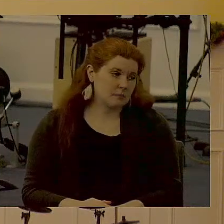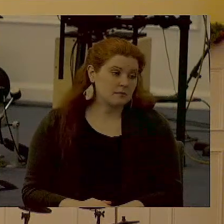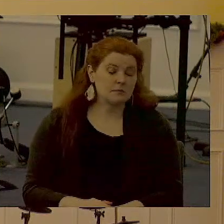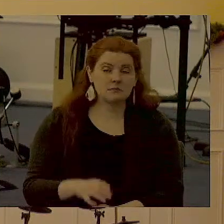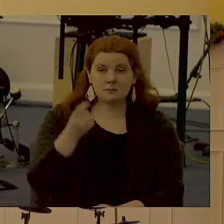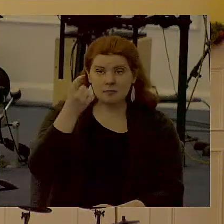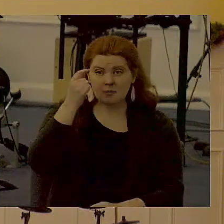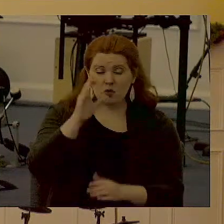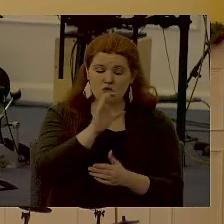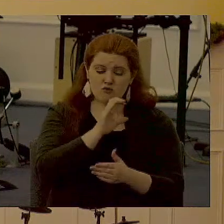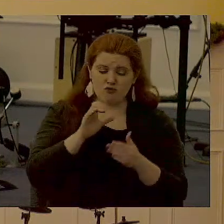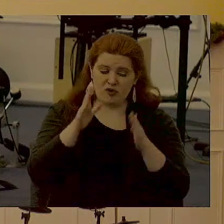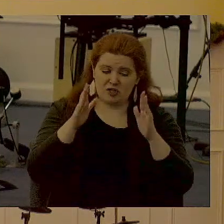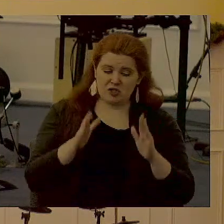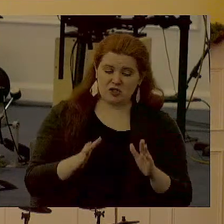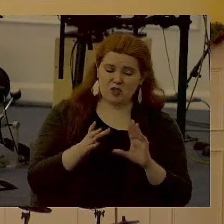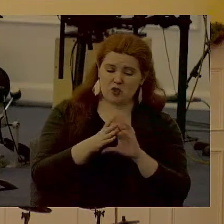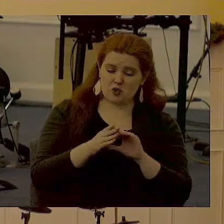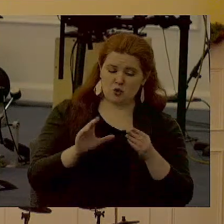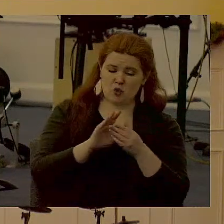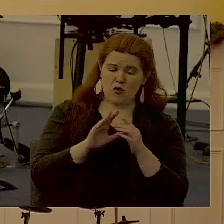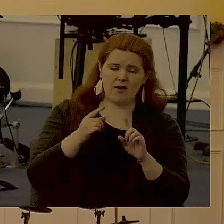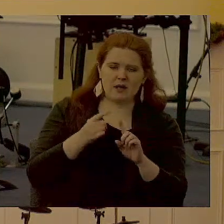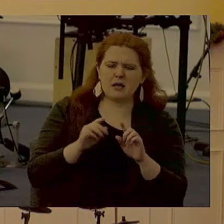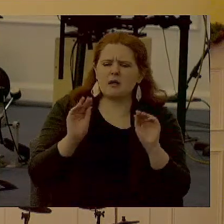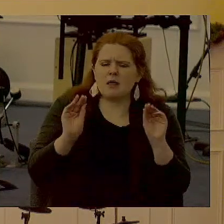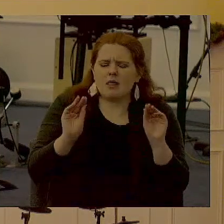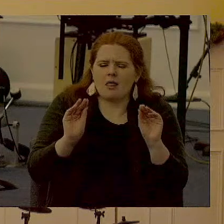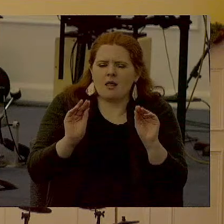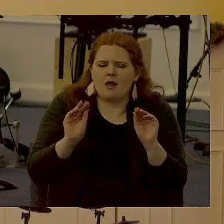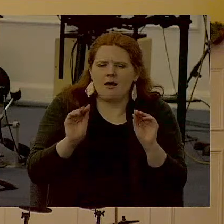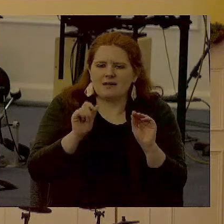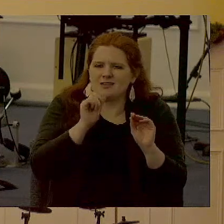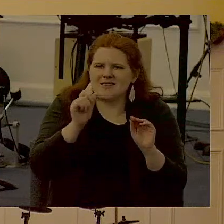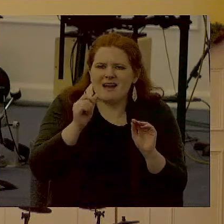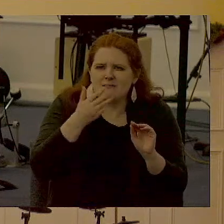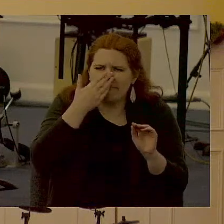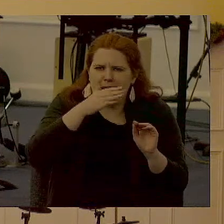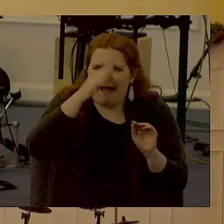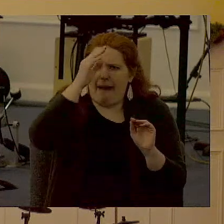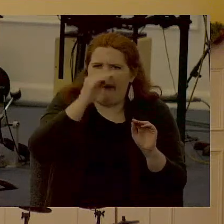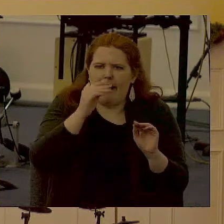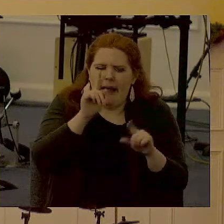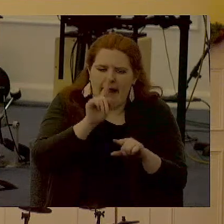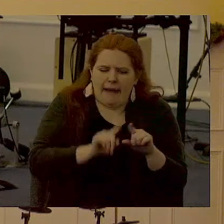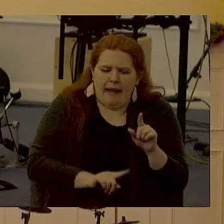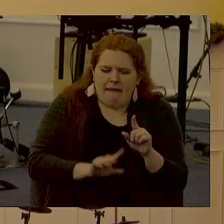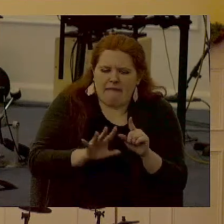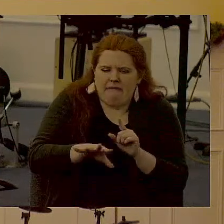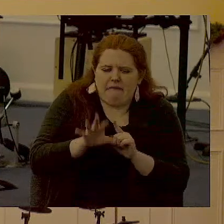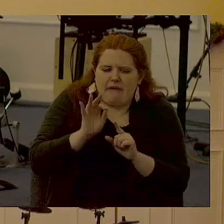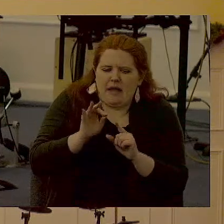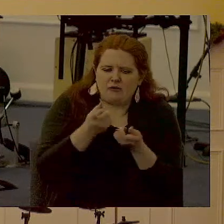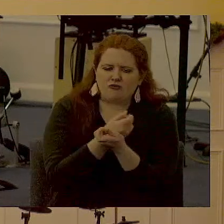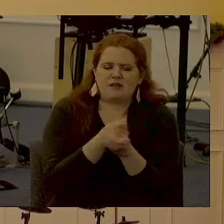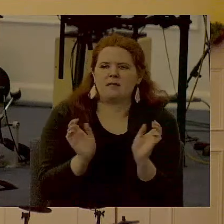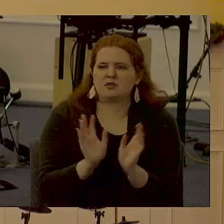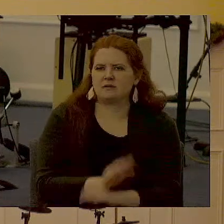Because in the Christian story, there is no such thing as a villain who can't find